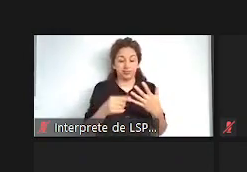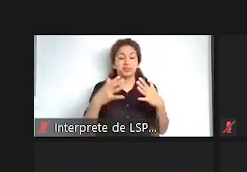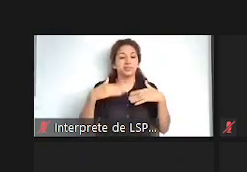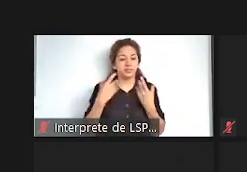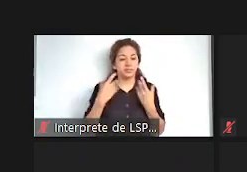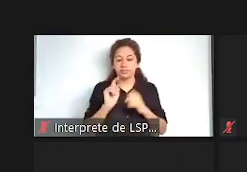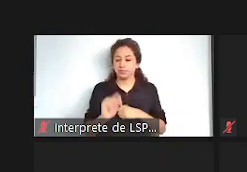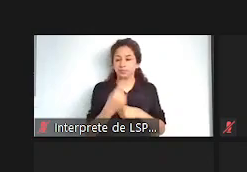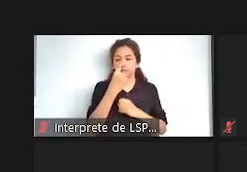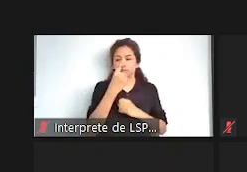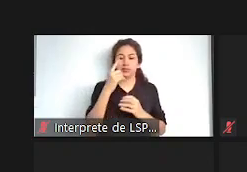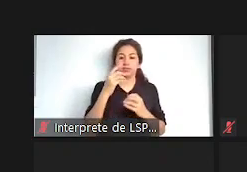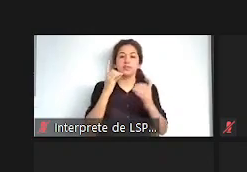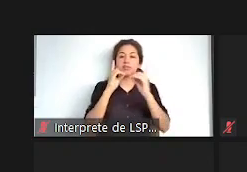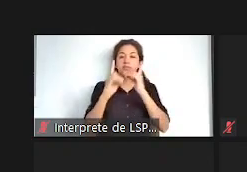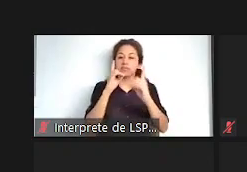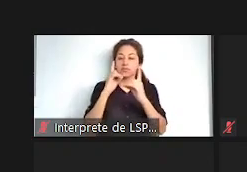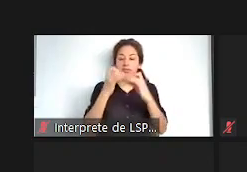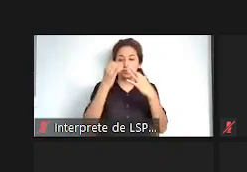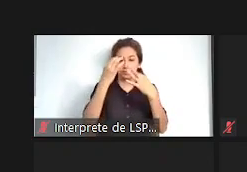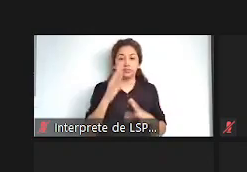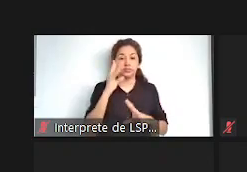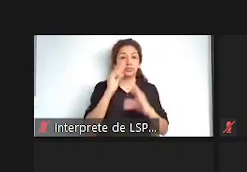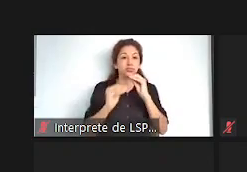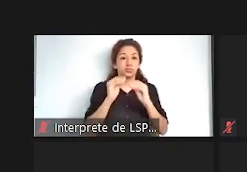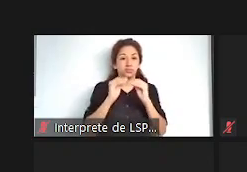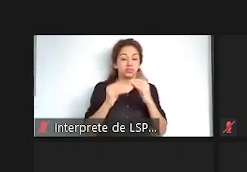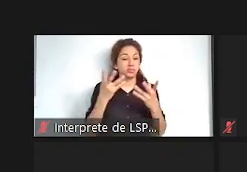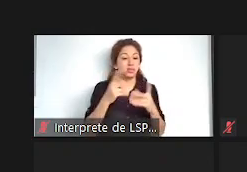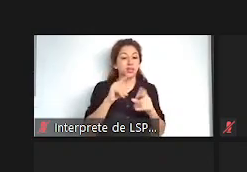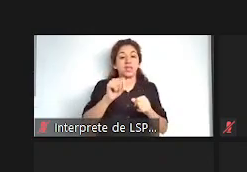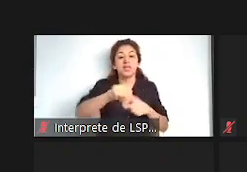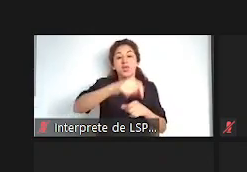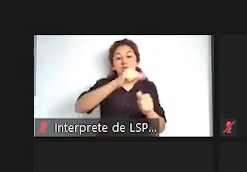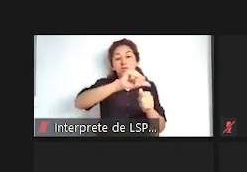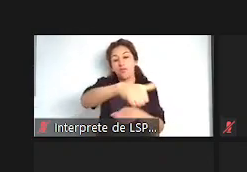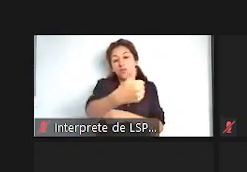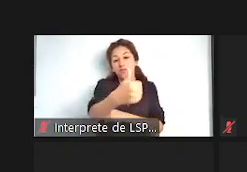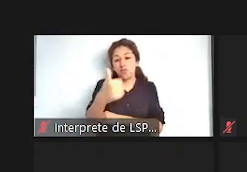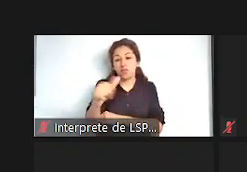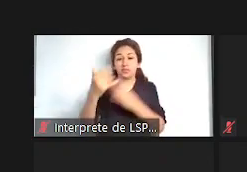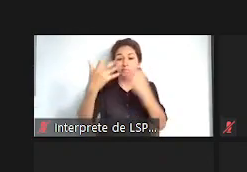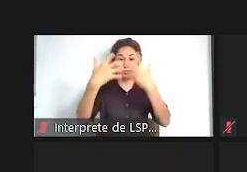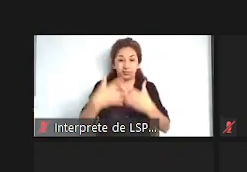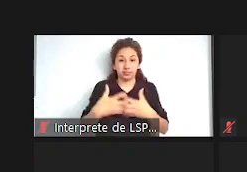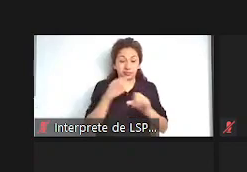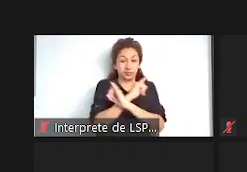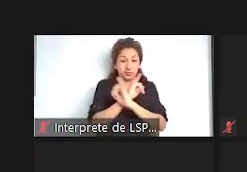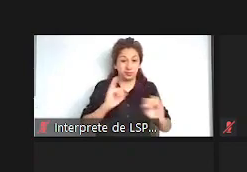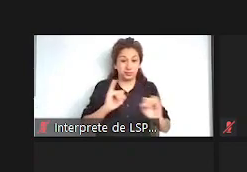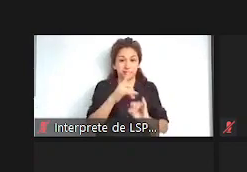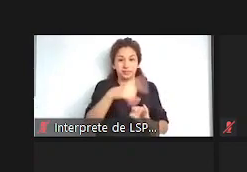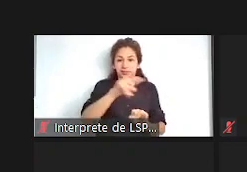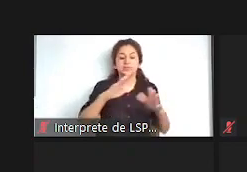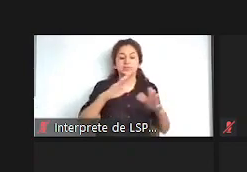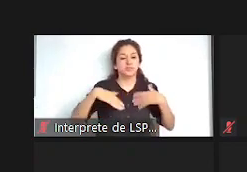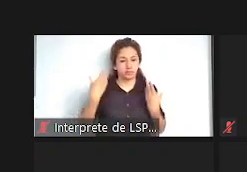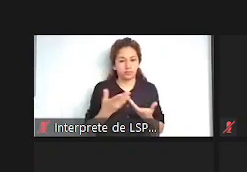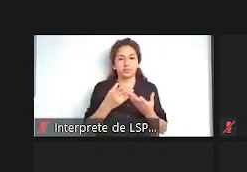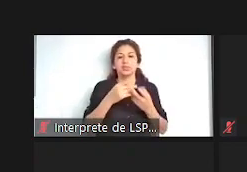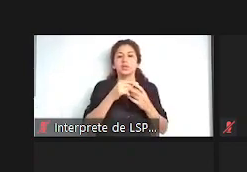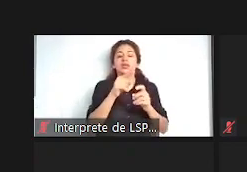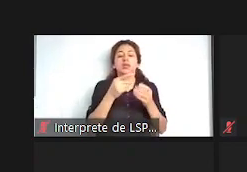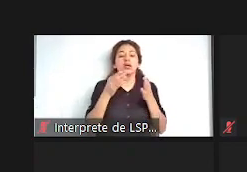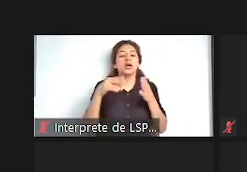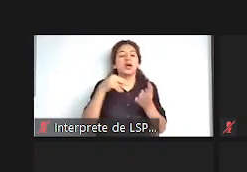have to help with the fact of dialogue some solutions for more independent businesses and workers